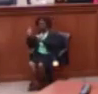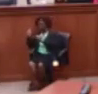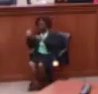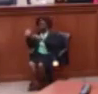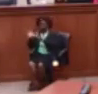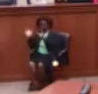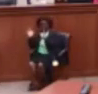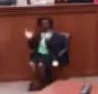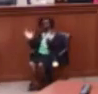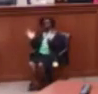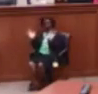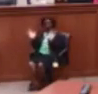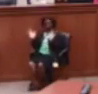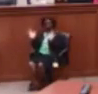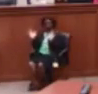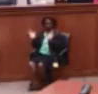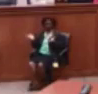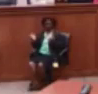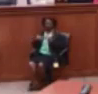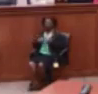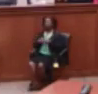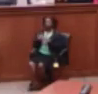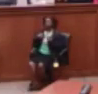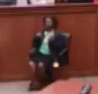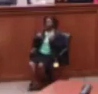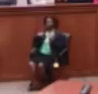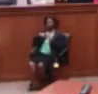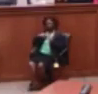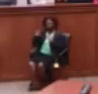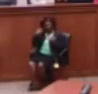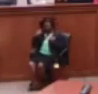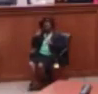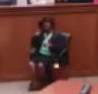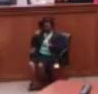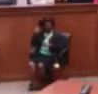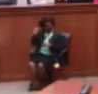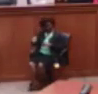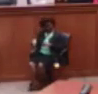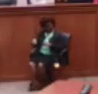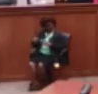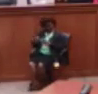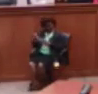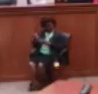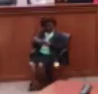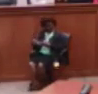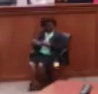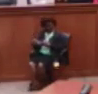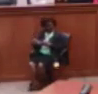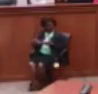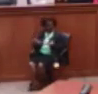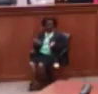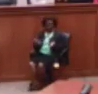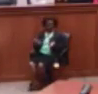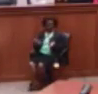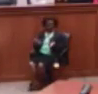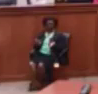We heard that we should remove that requirement of when you get a regional credential, you shouldn't have to bundle that with 2 things. So we went back and we looked at some